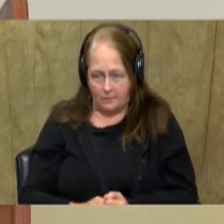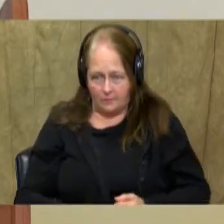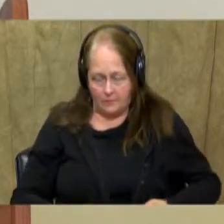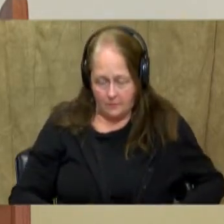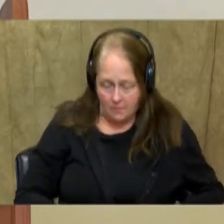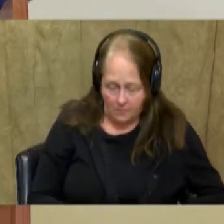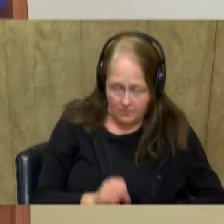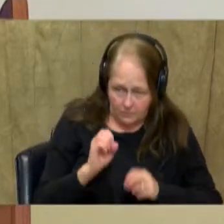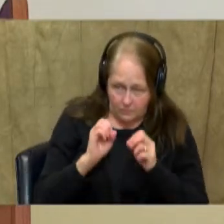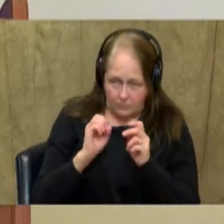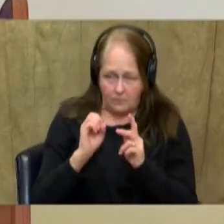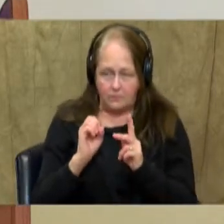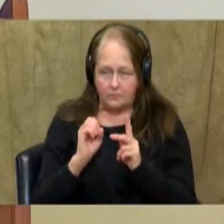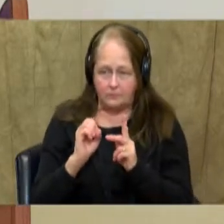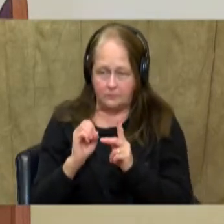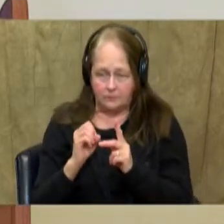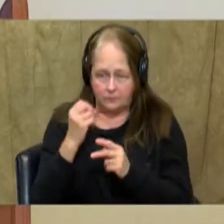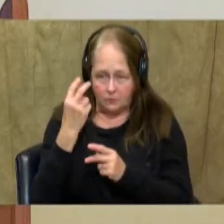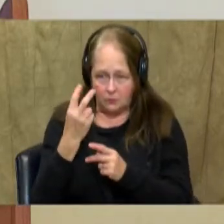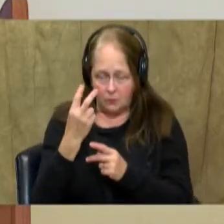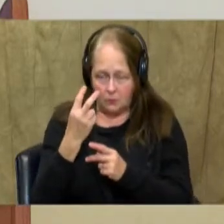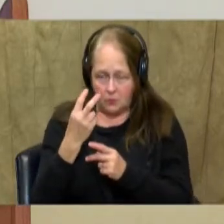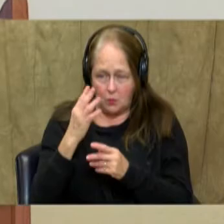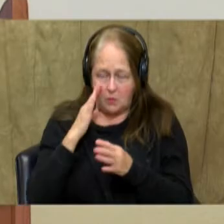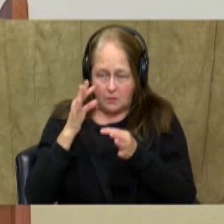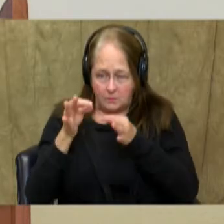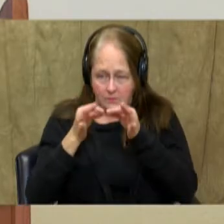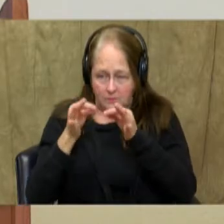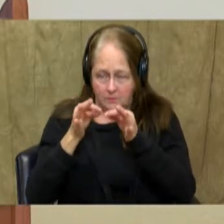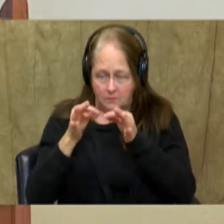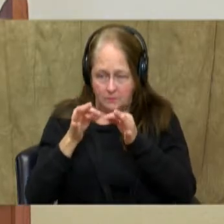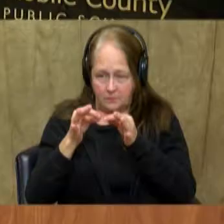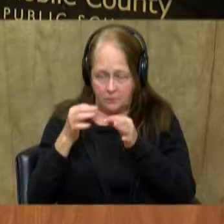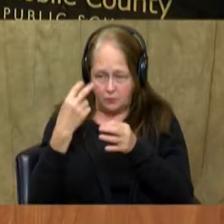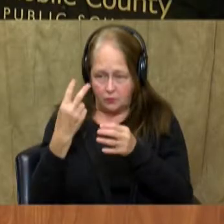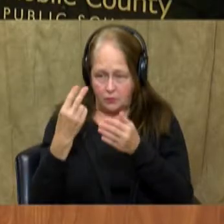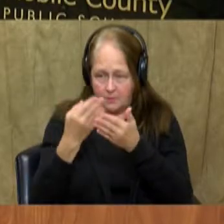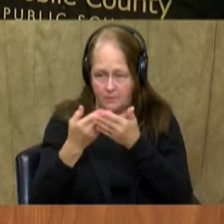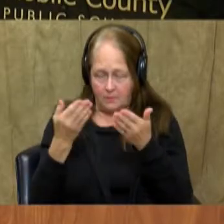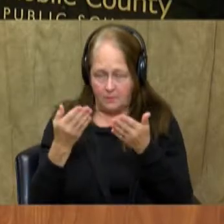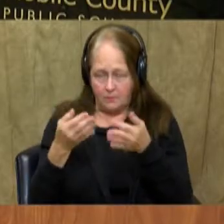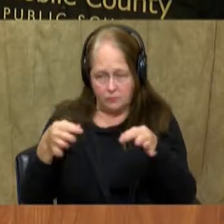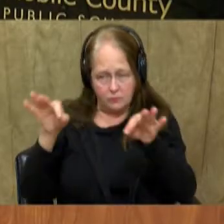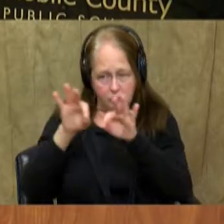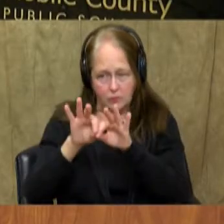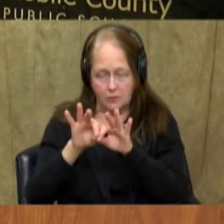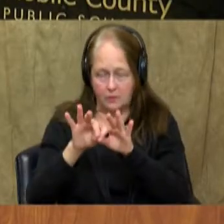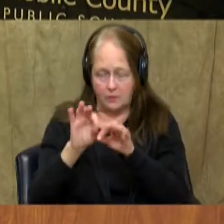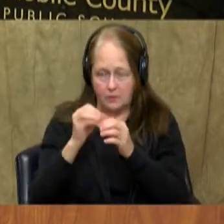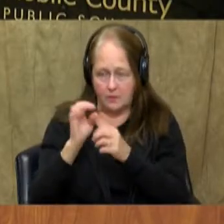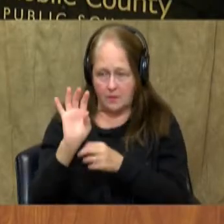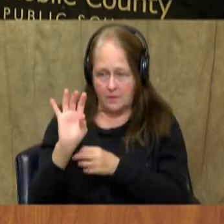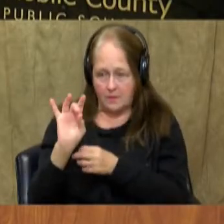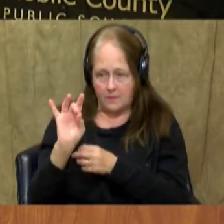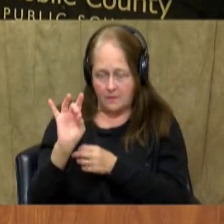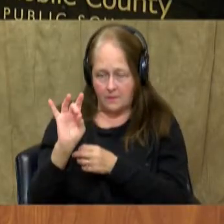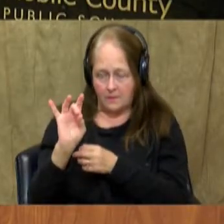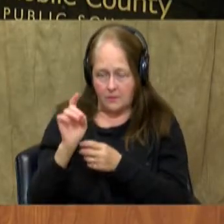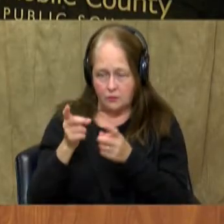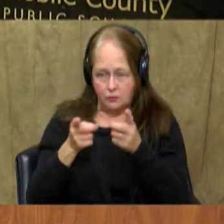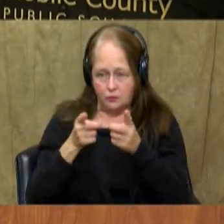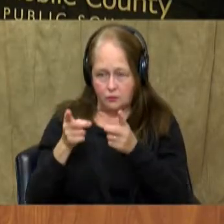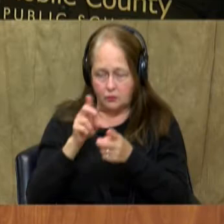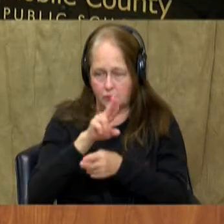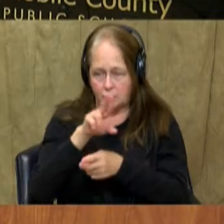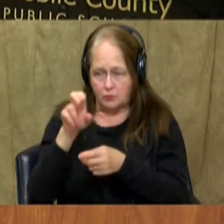All right. Now, the two standards that we're going to be covering today are number 8, describe how the United